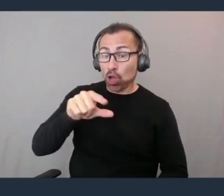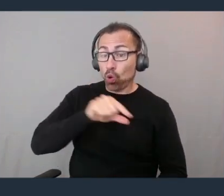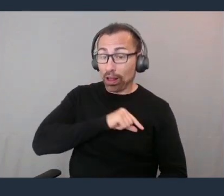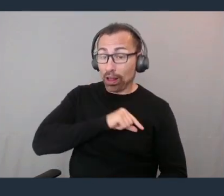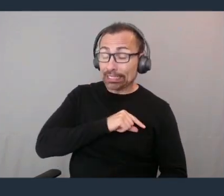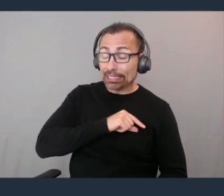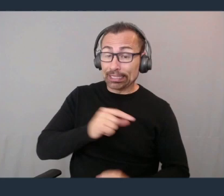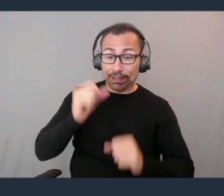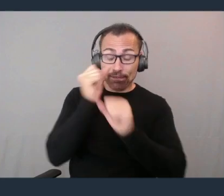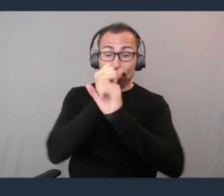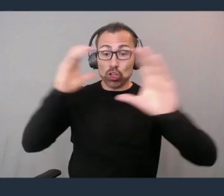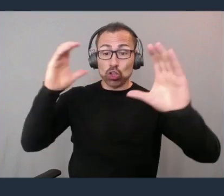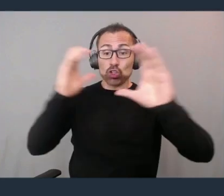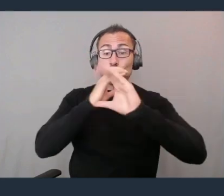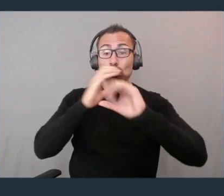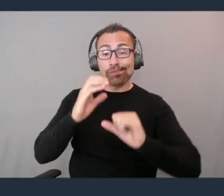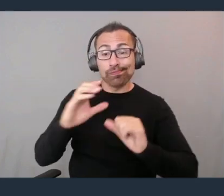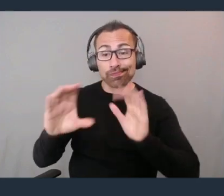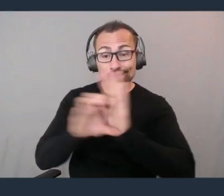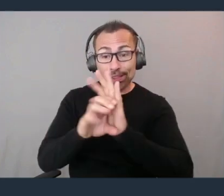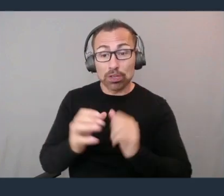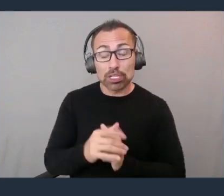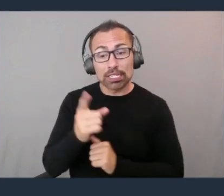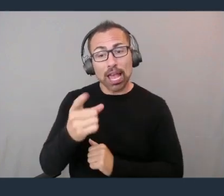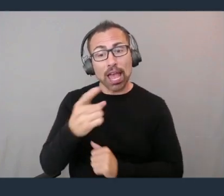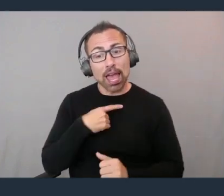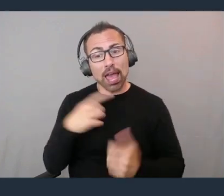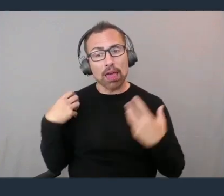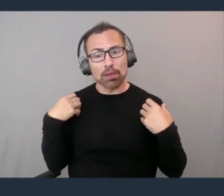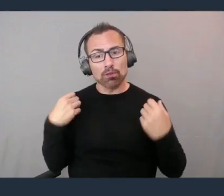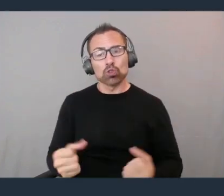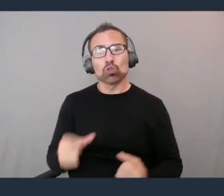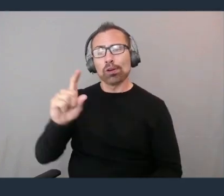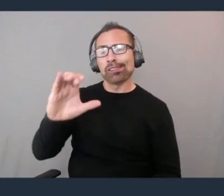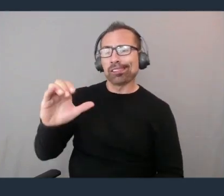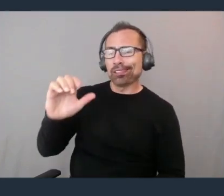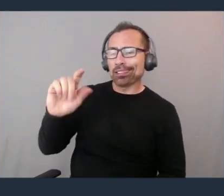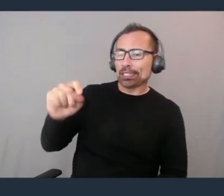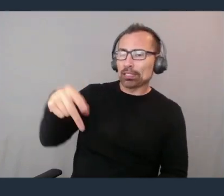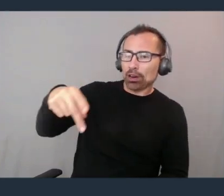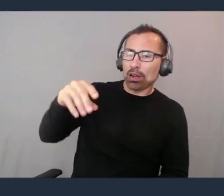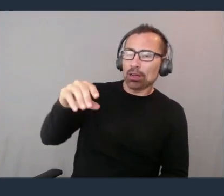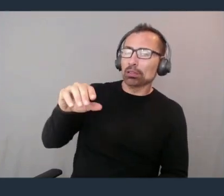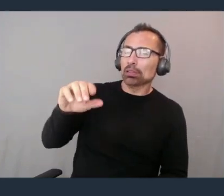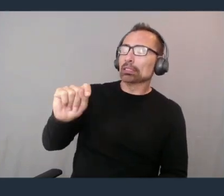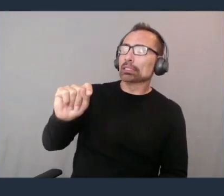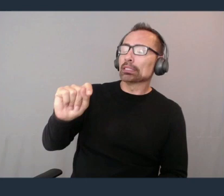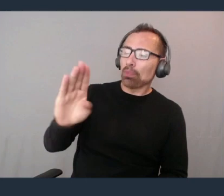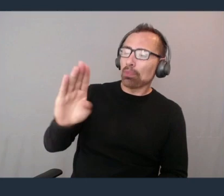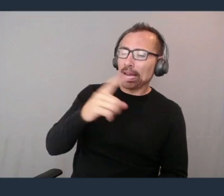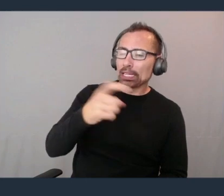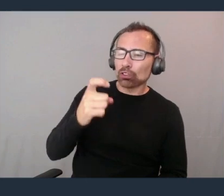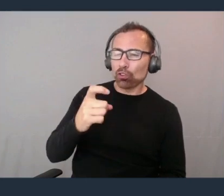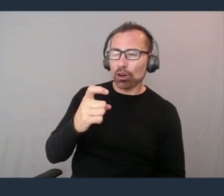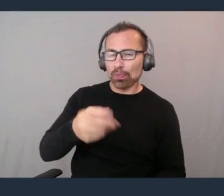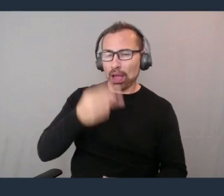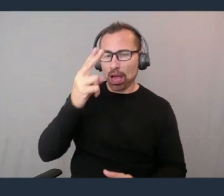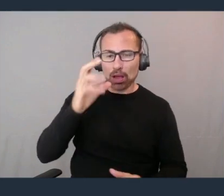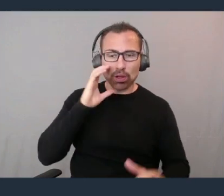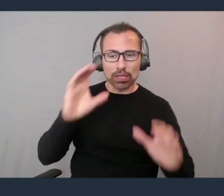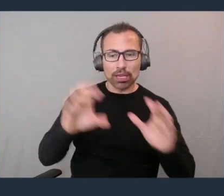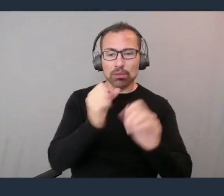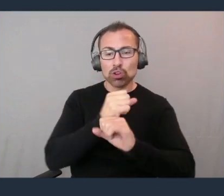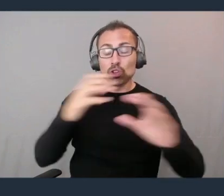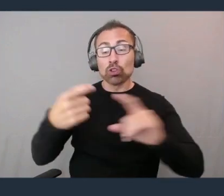and restored hundreds of terabytes of these high quality images from Amazon S3 Glacier within hours instead